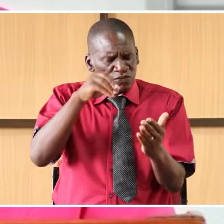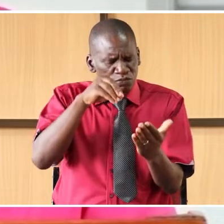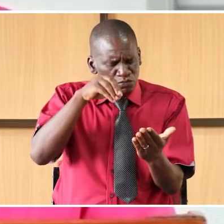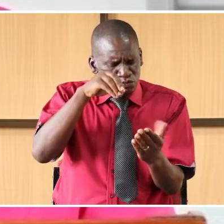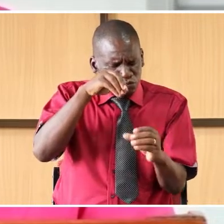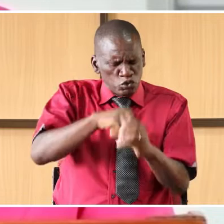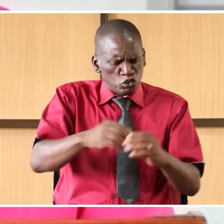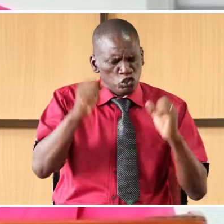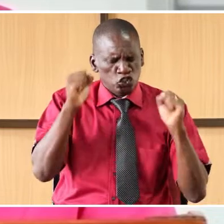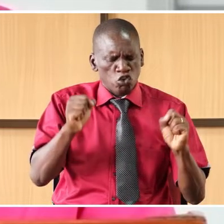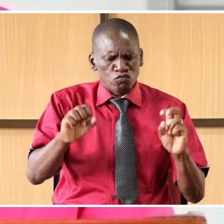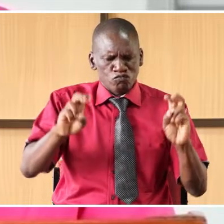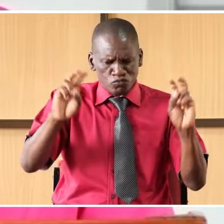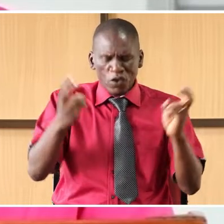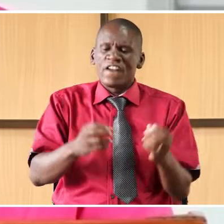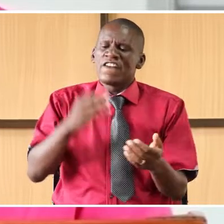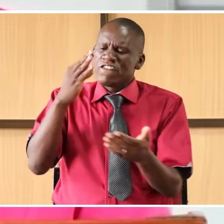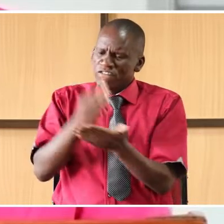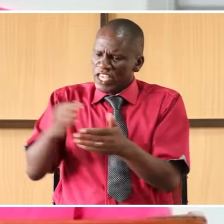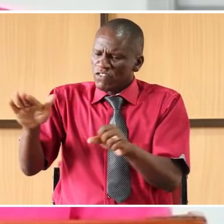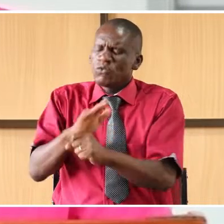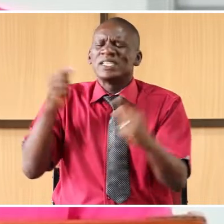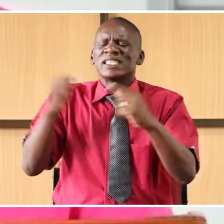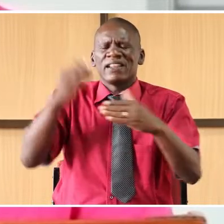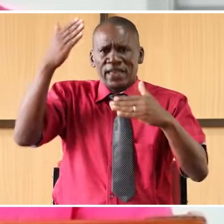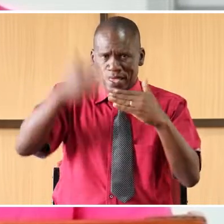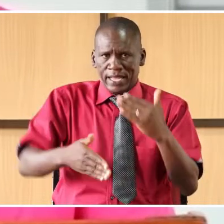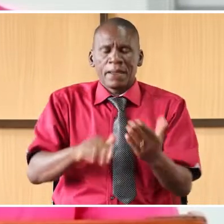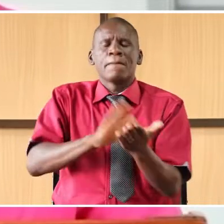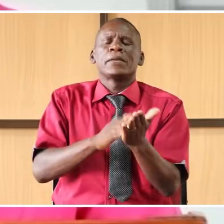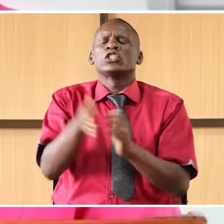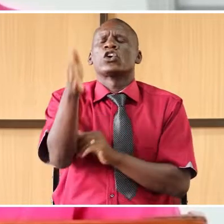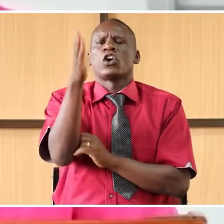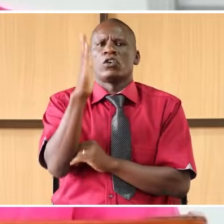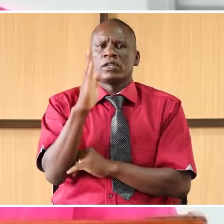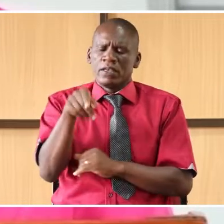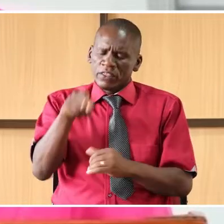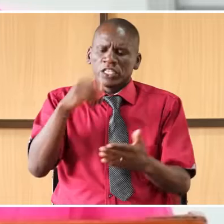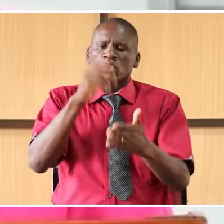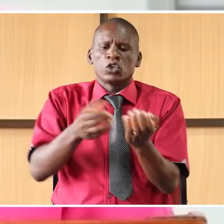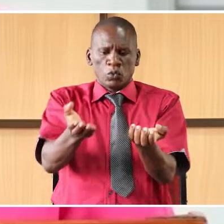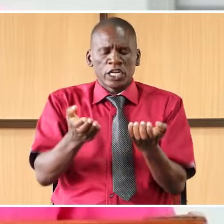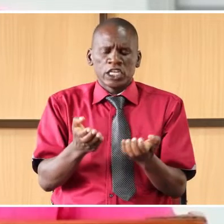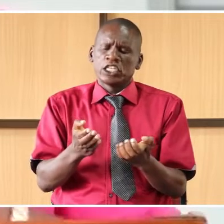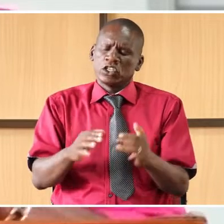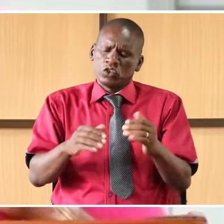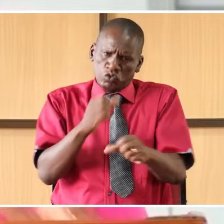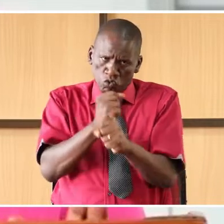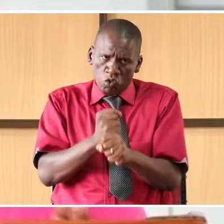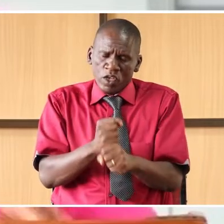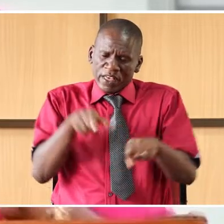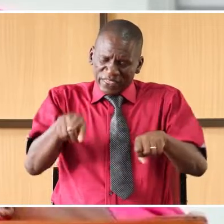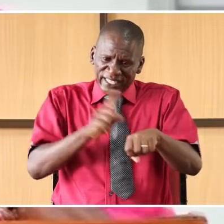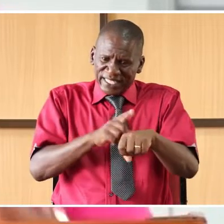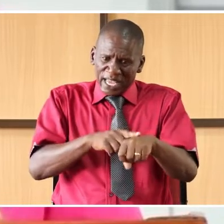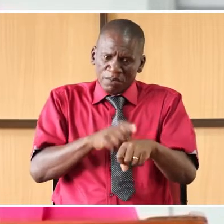strong in adversity, faithful to the end. Praise God. That is what we need to be in these